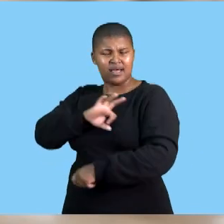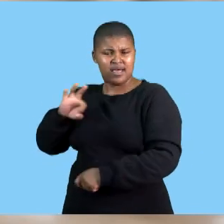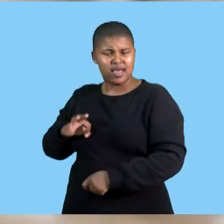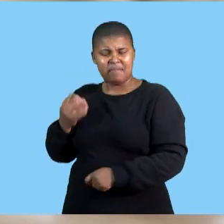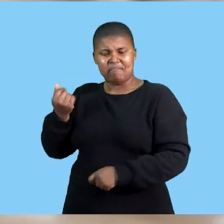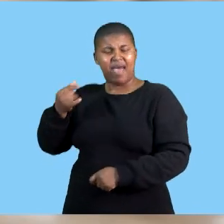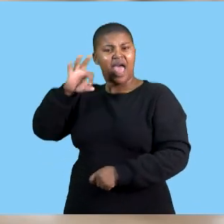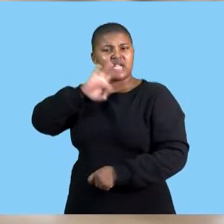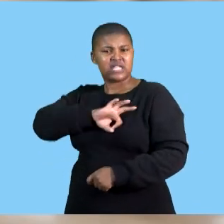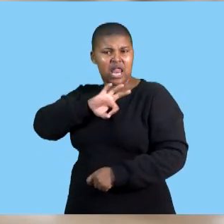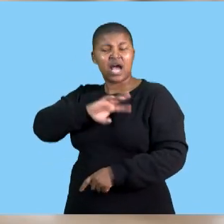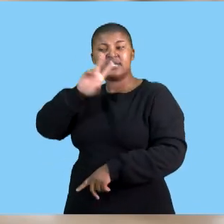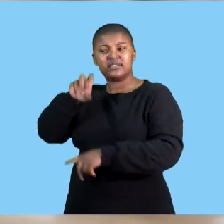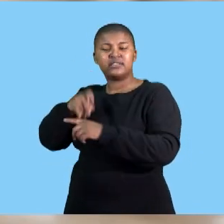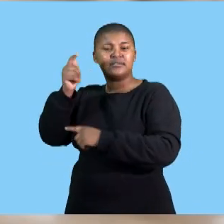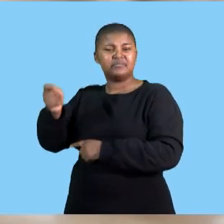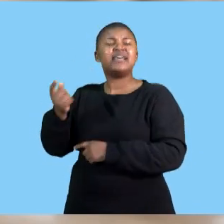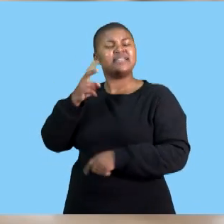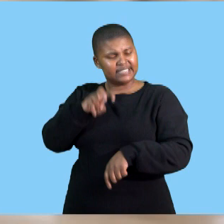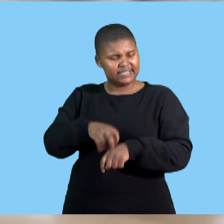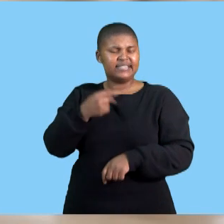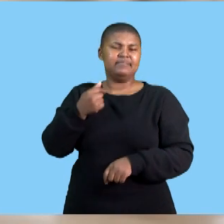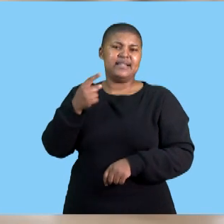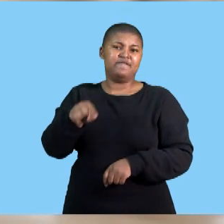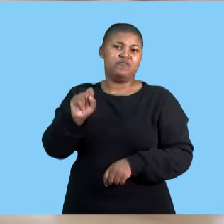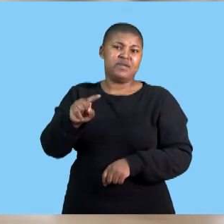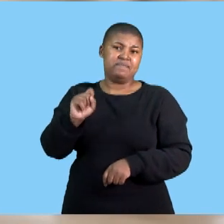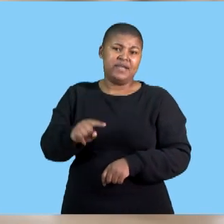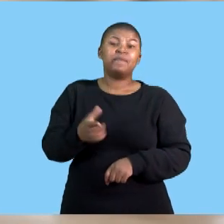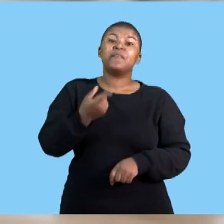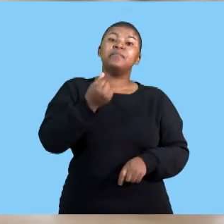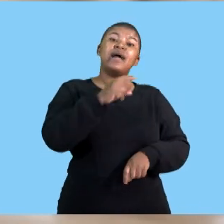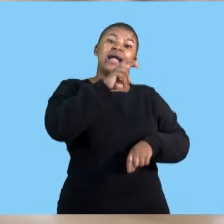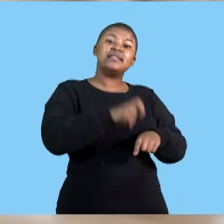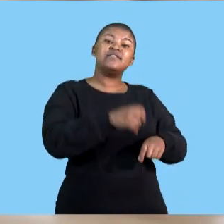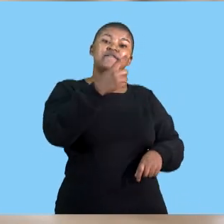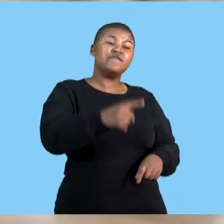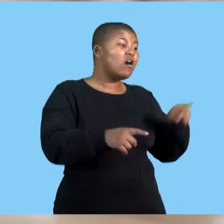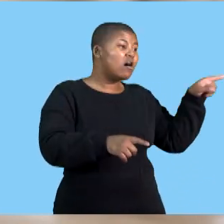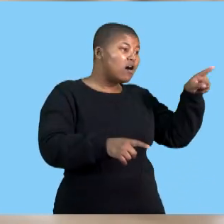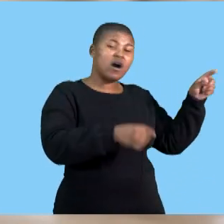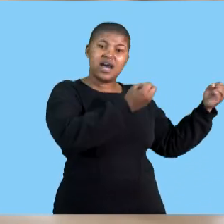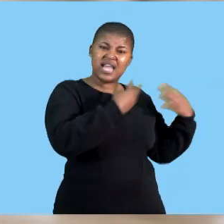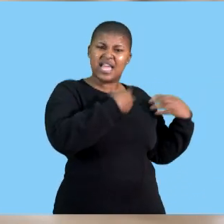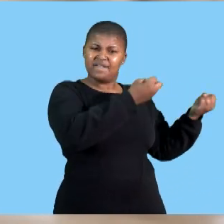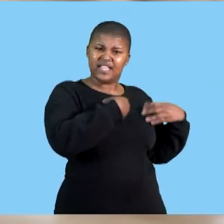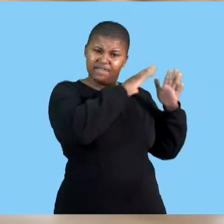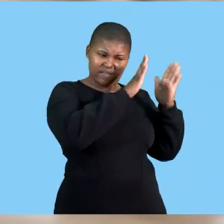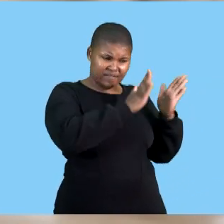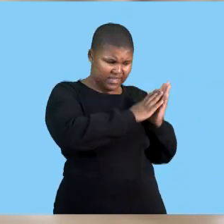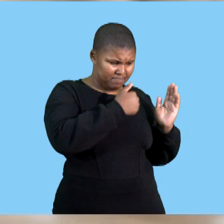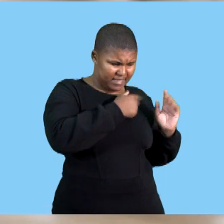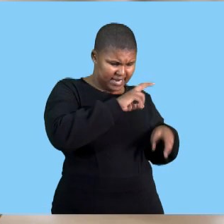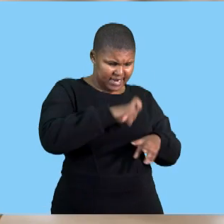terms of their wages. So obviously, you're going to need money for that. And you're also going to need money to pay the suppliers who will be supplying a